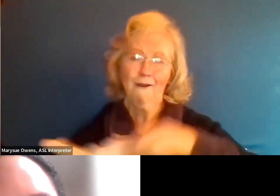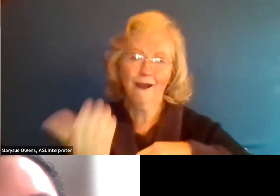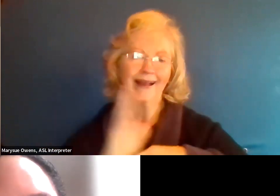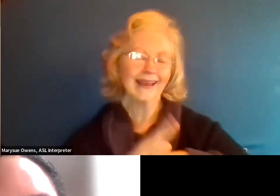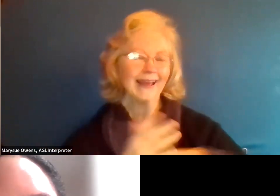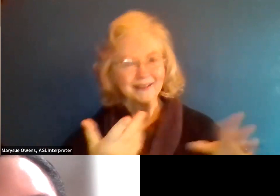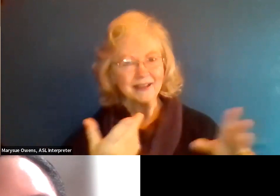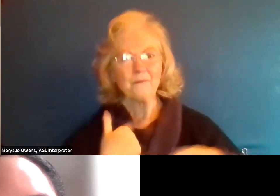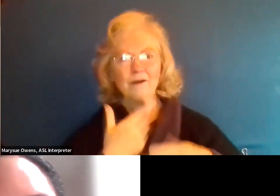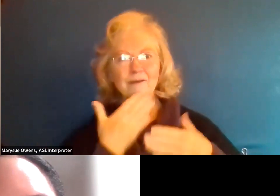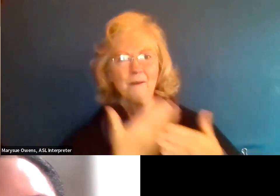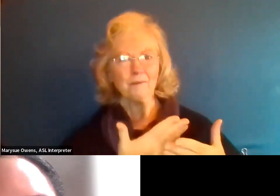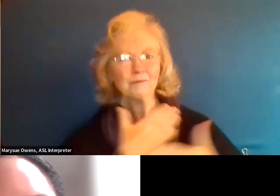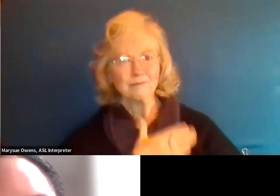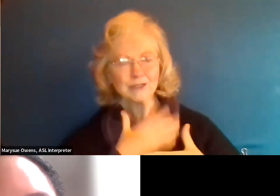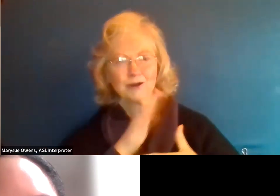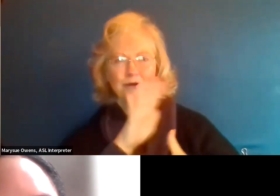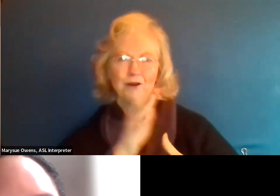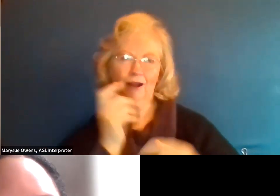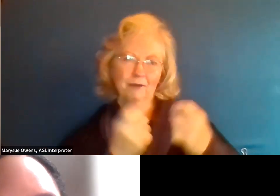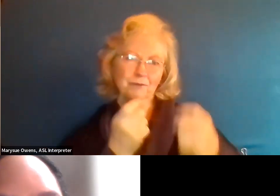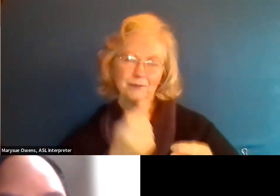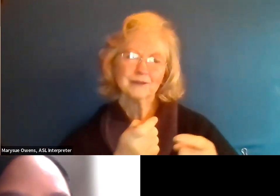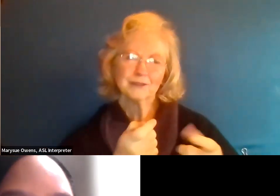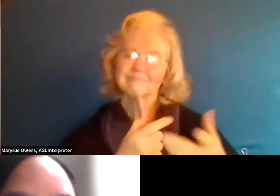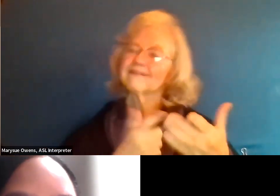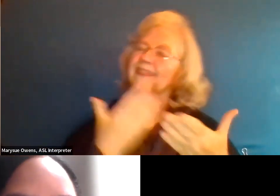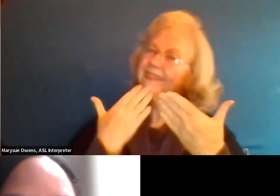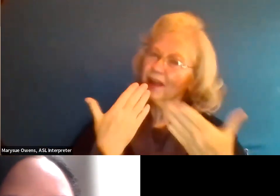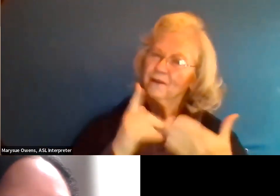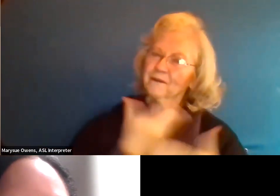appreciate your contribution to the meeting. Thank you so much for having me. Thanks for joining us.